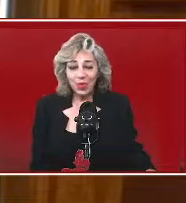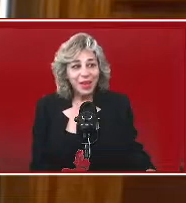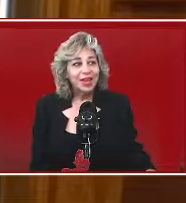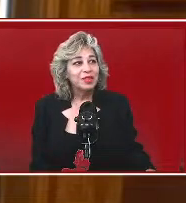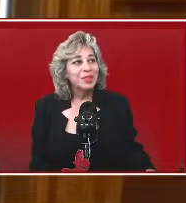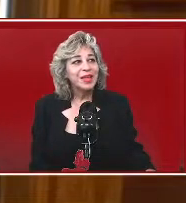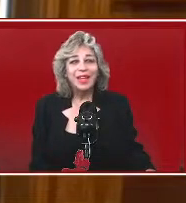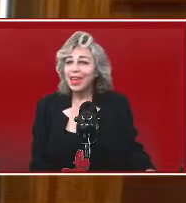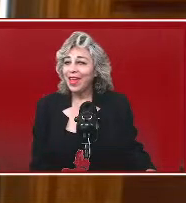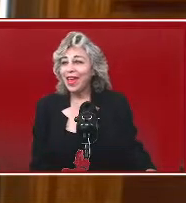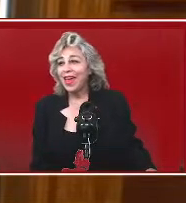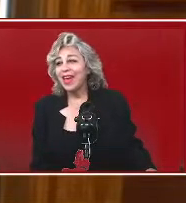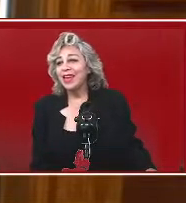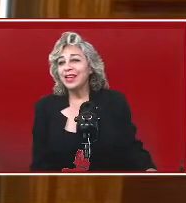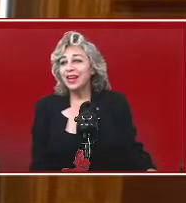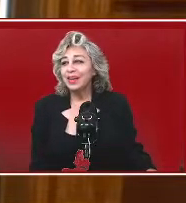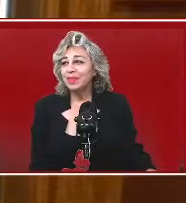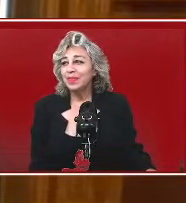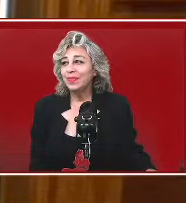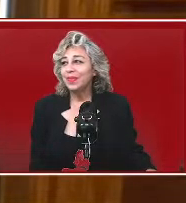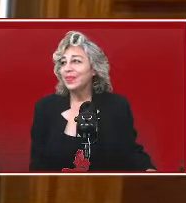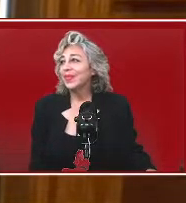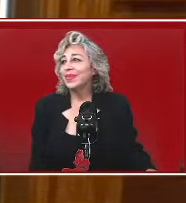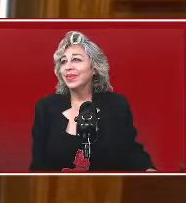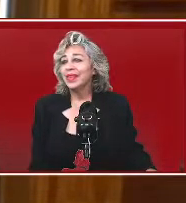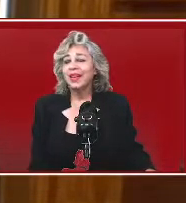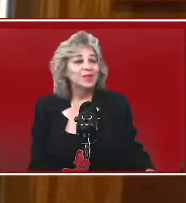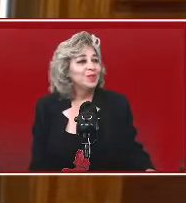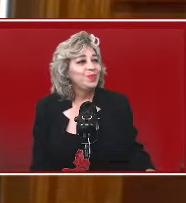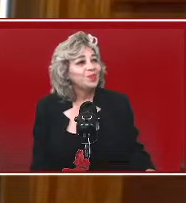Good morning, everybody, and